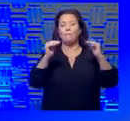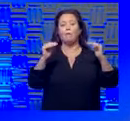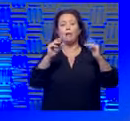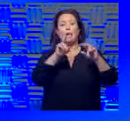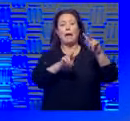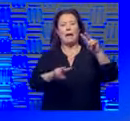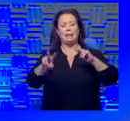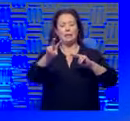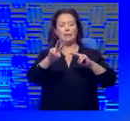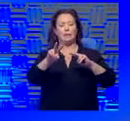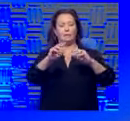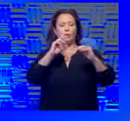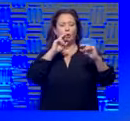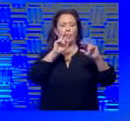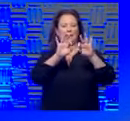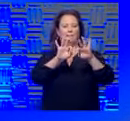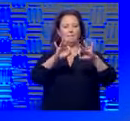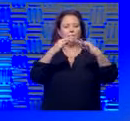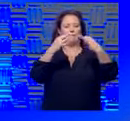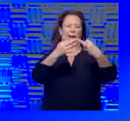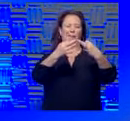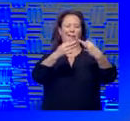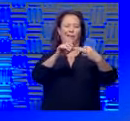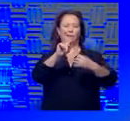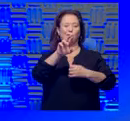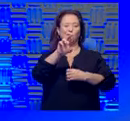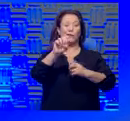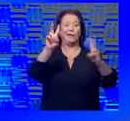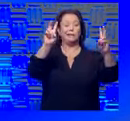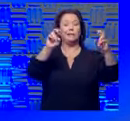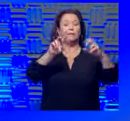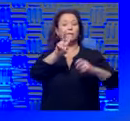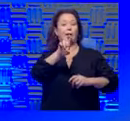which are just basically like family trees for viruses,